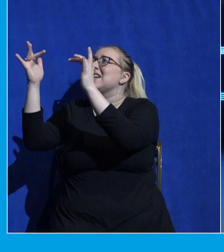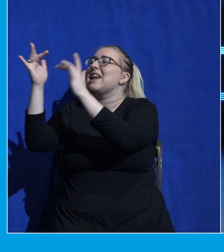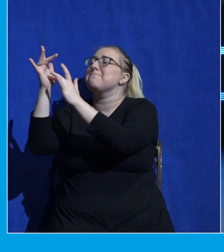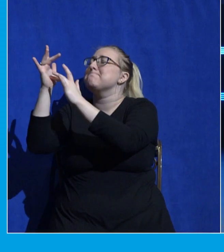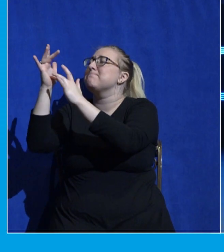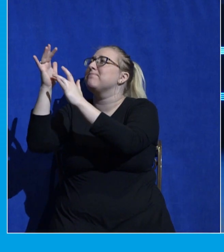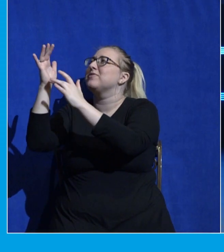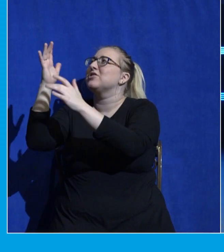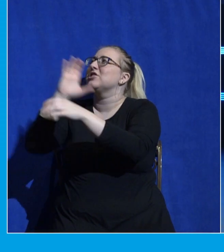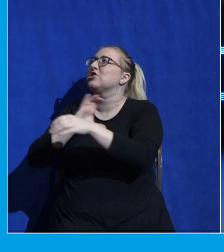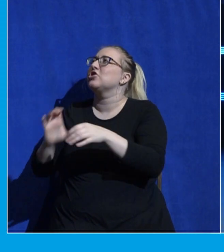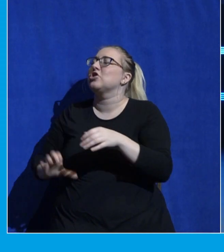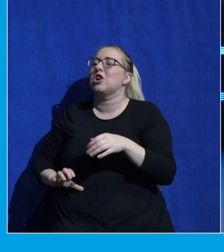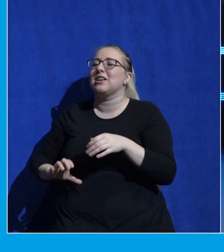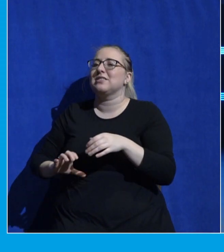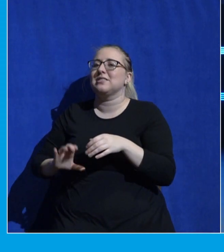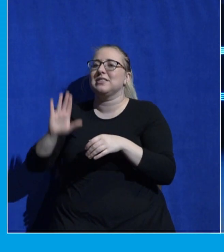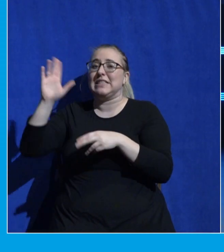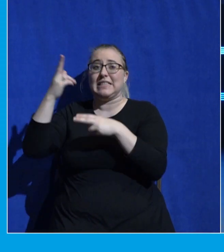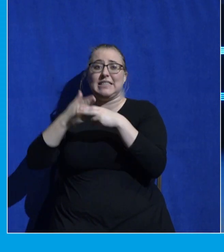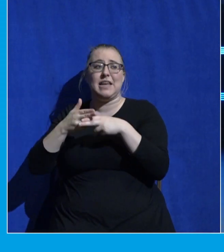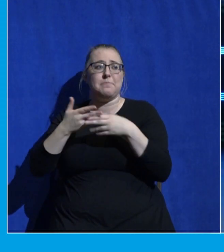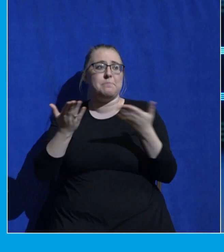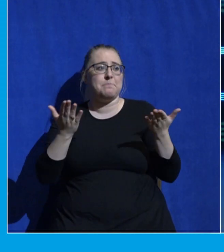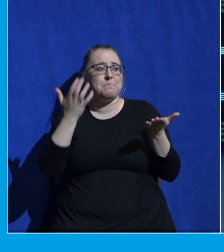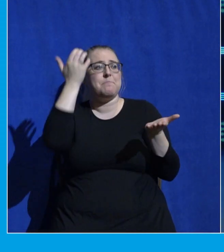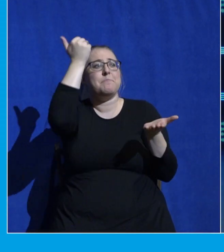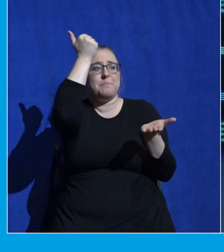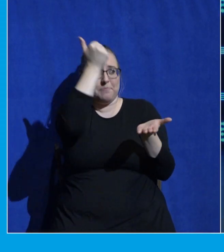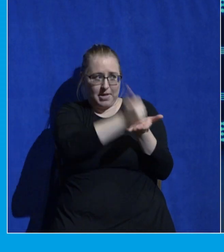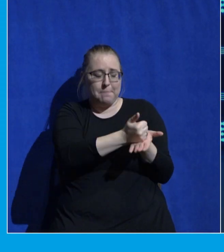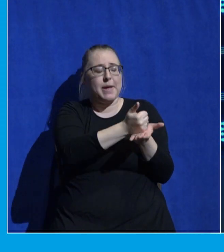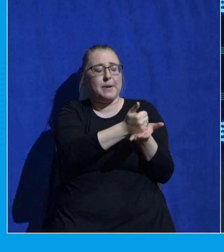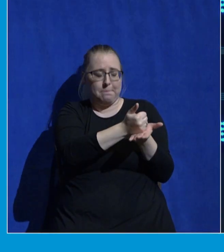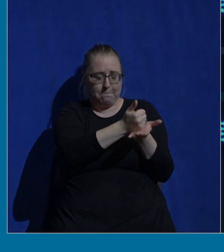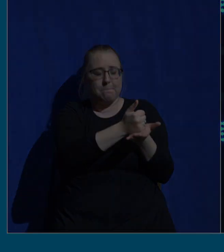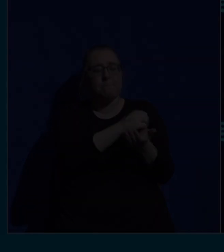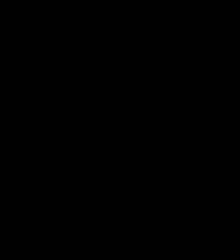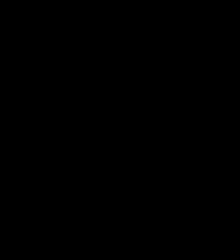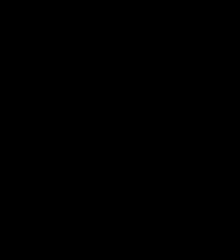Jesus Christ. And so we pray all these things in his name. Amen. Amen. Amen. Amen.